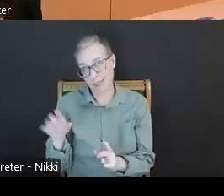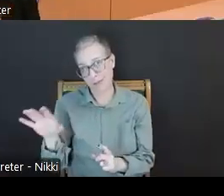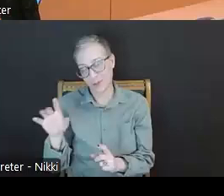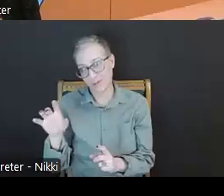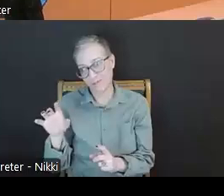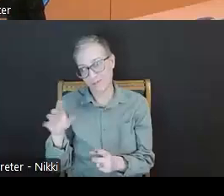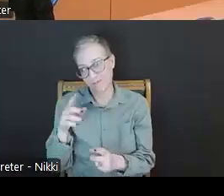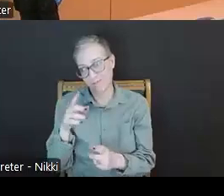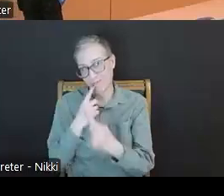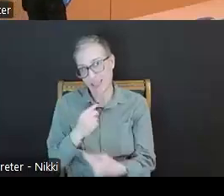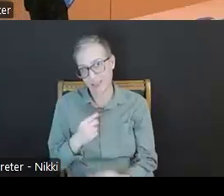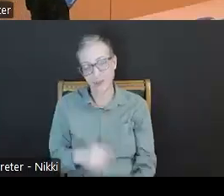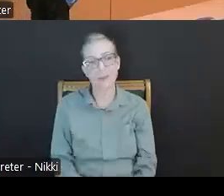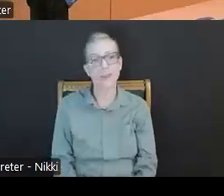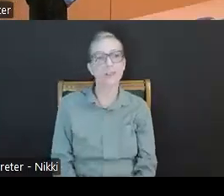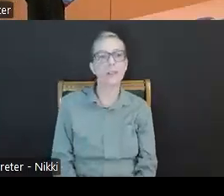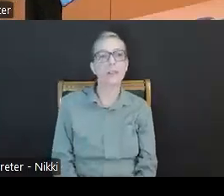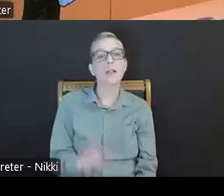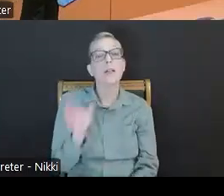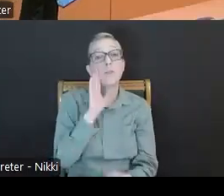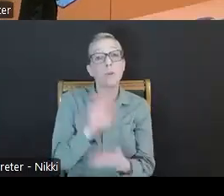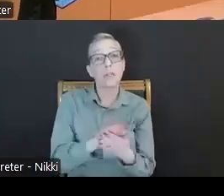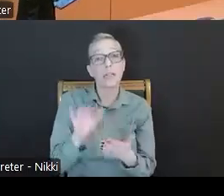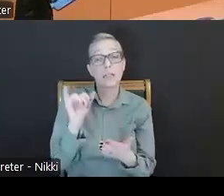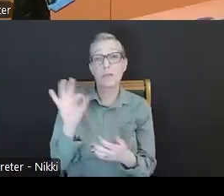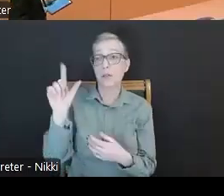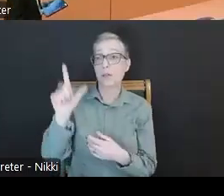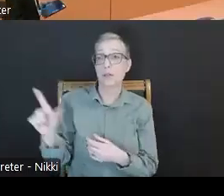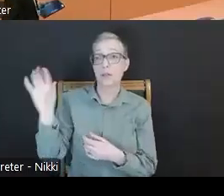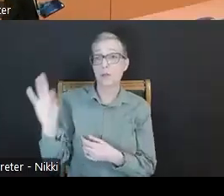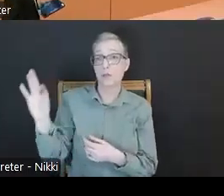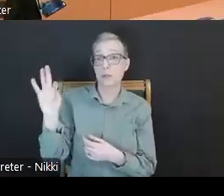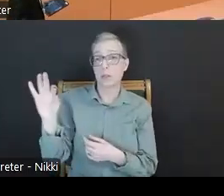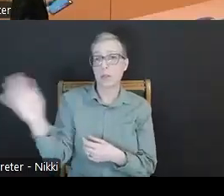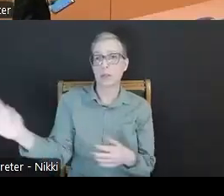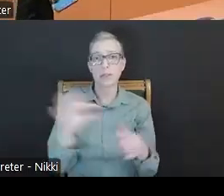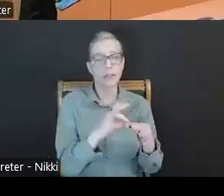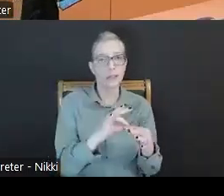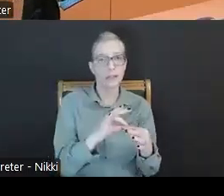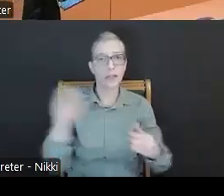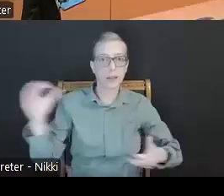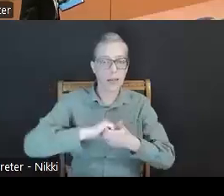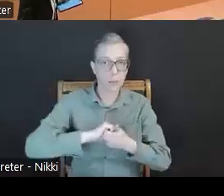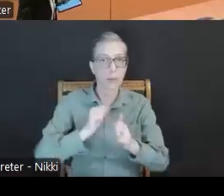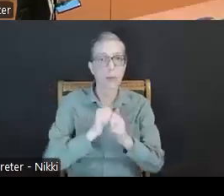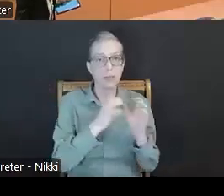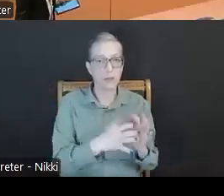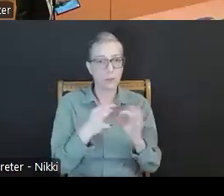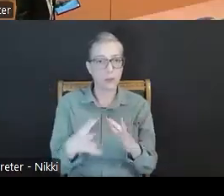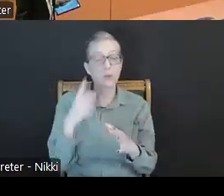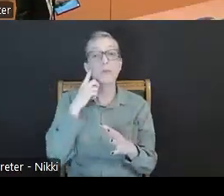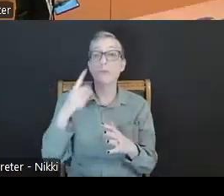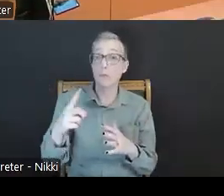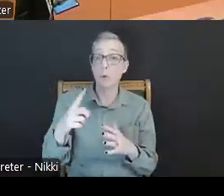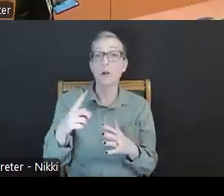a sort of connection too with Lazos Fuertes and interpreters so that there could be like debriefing sessions